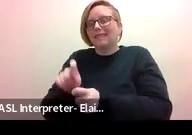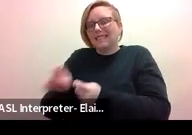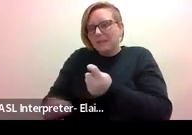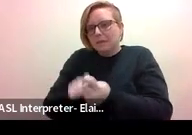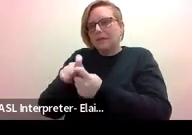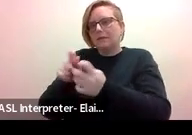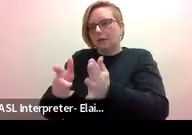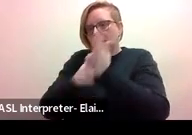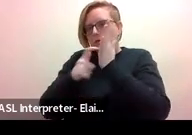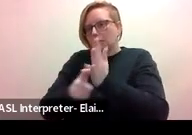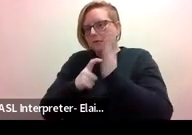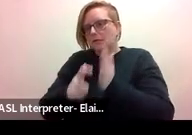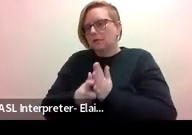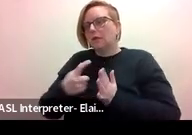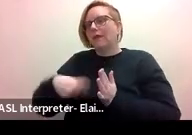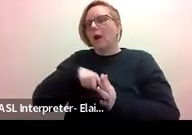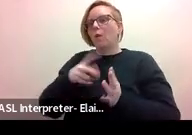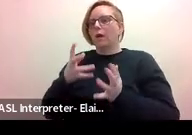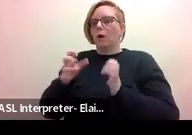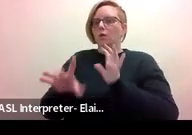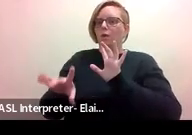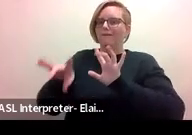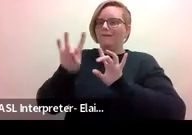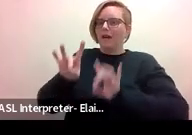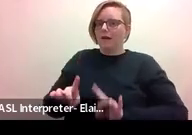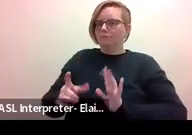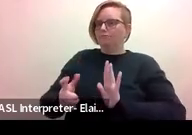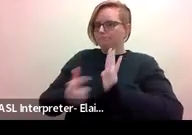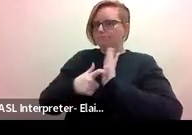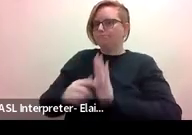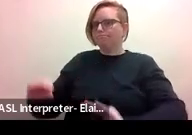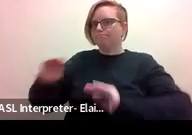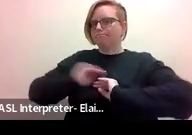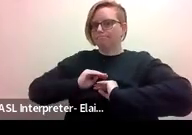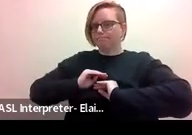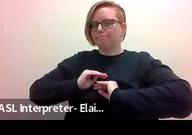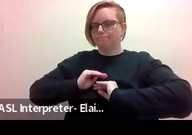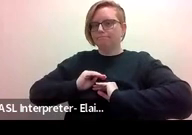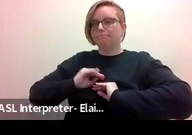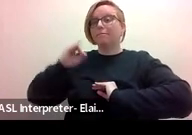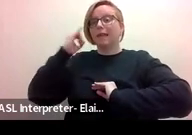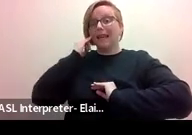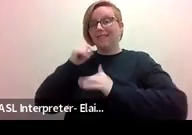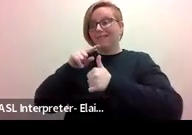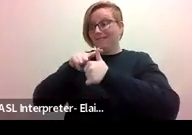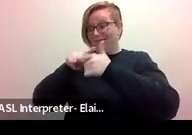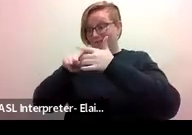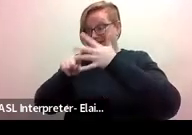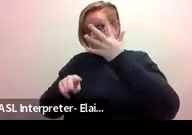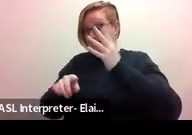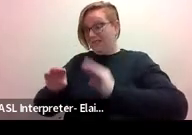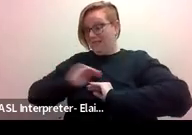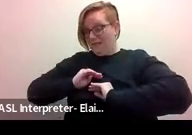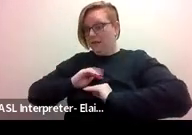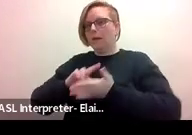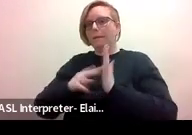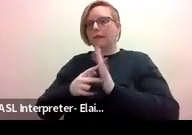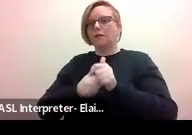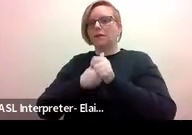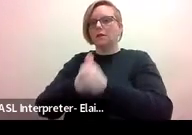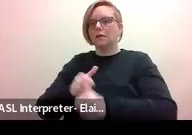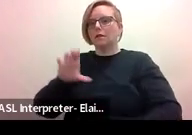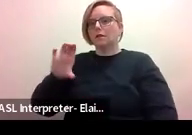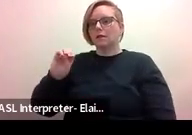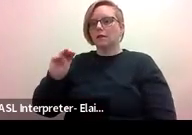criteria that we look for and that would make that area compliant. So RAE1 is about results